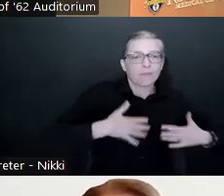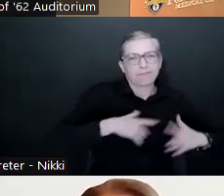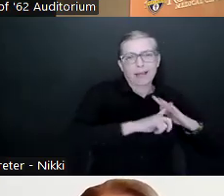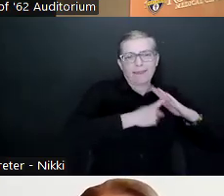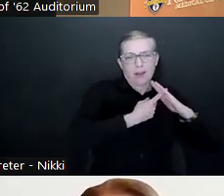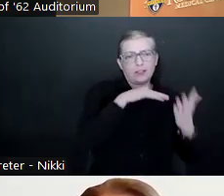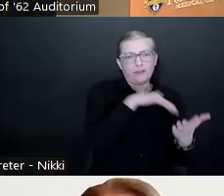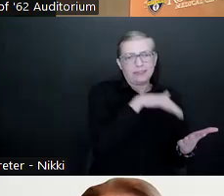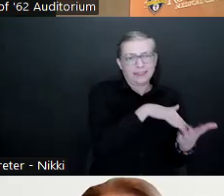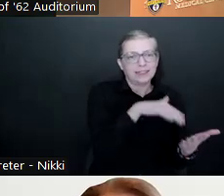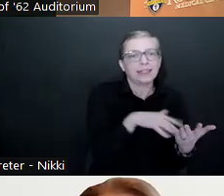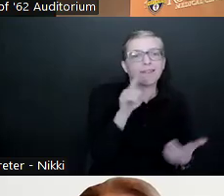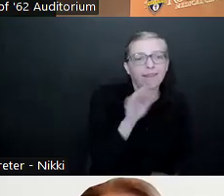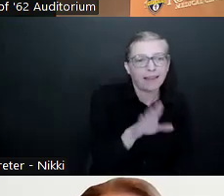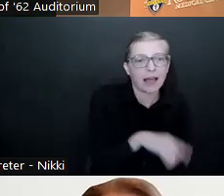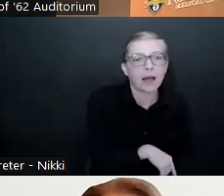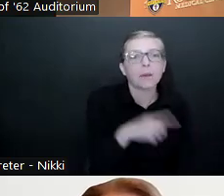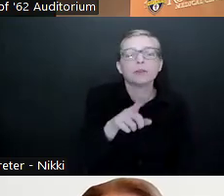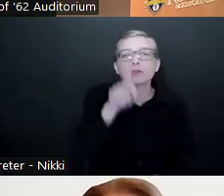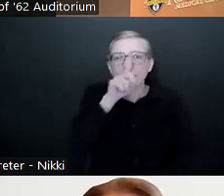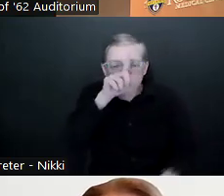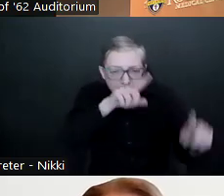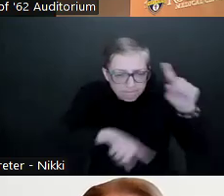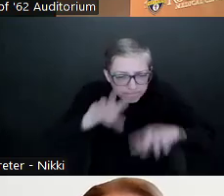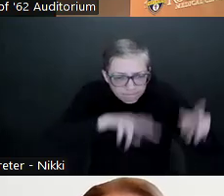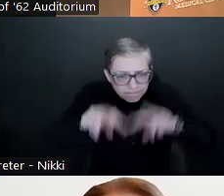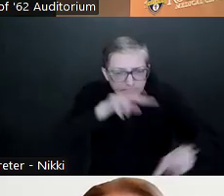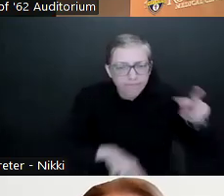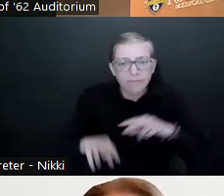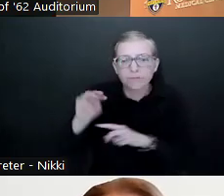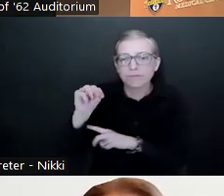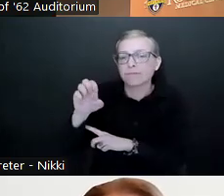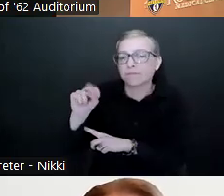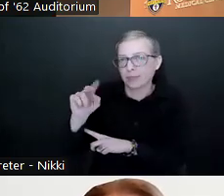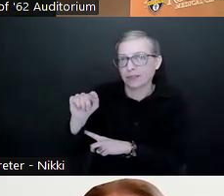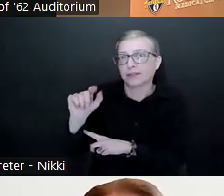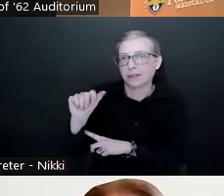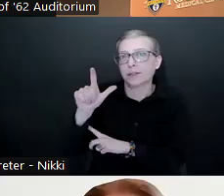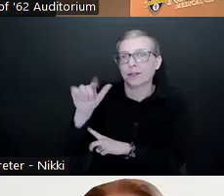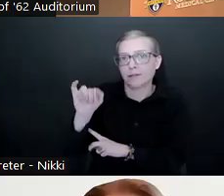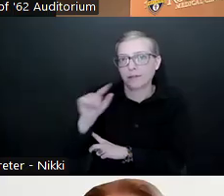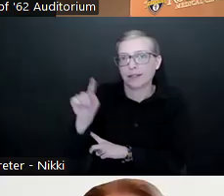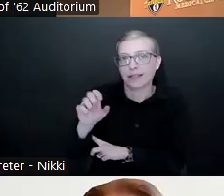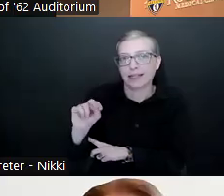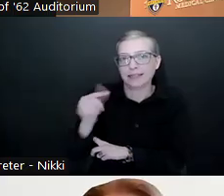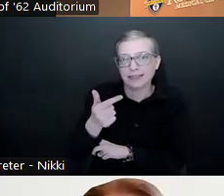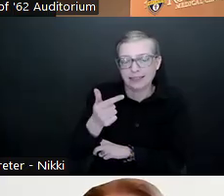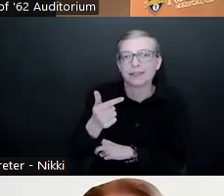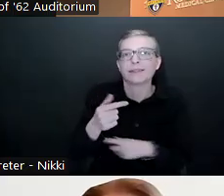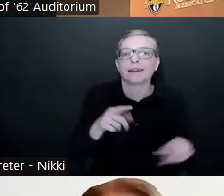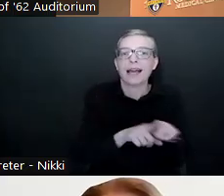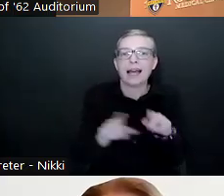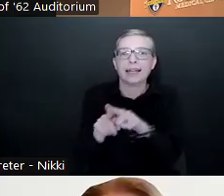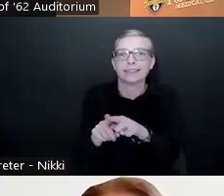particularly in exploring mentalizing as cause, correlate, and mechanism of change.